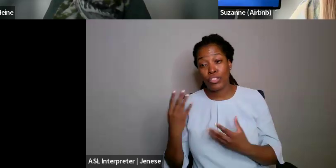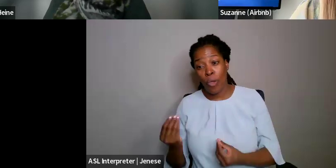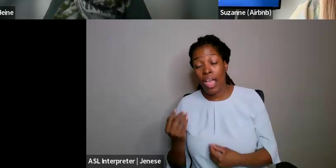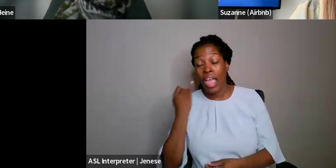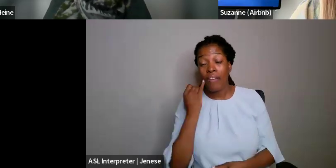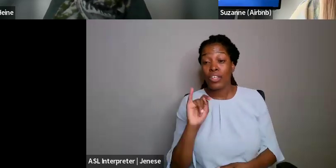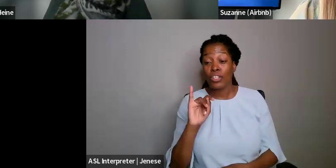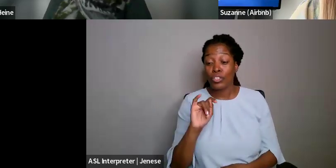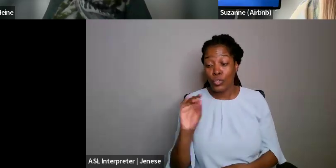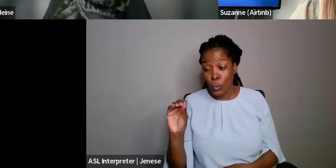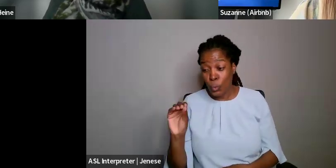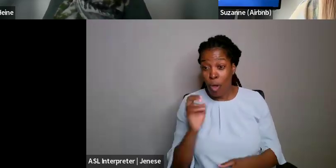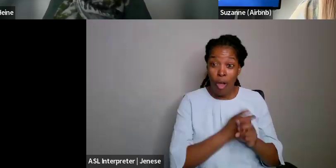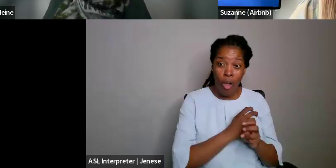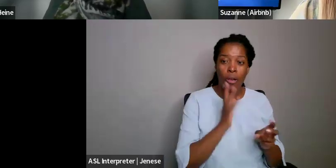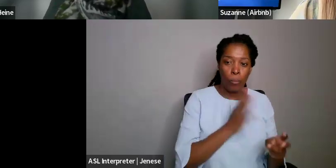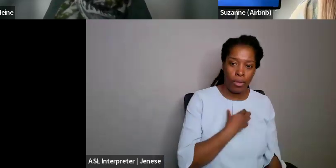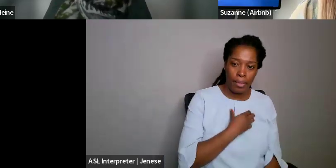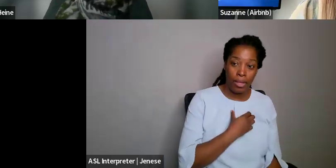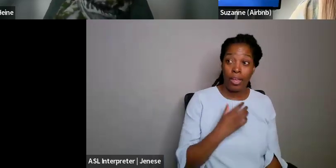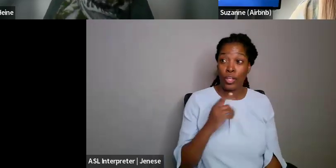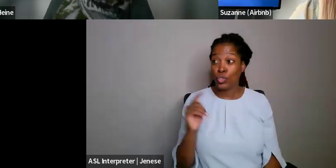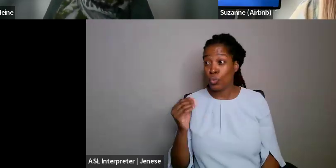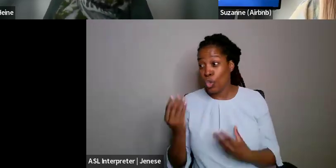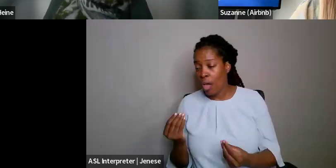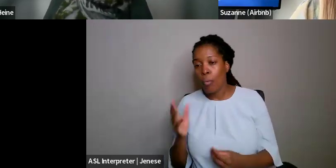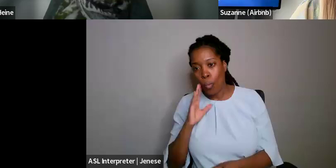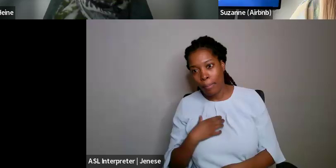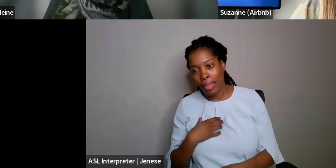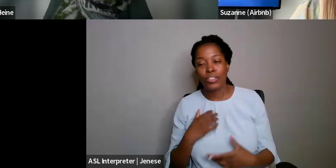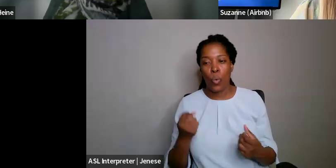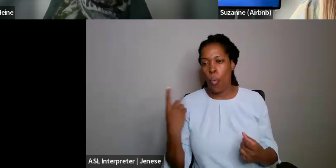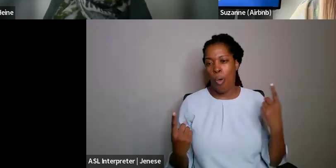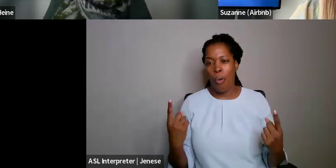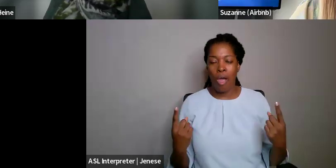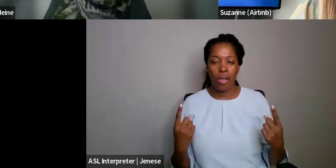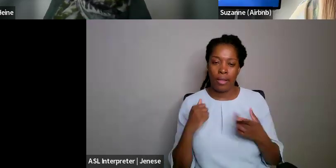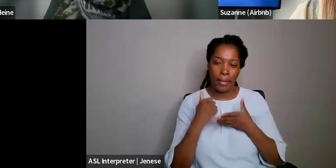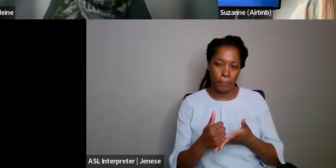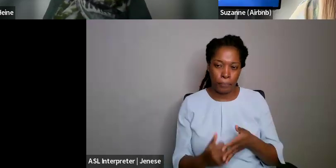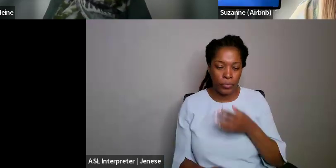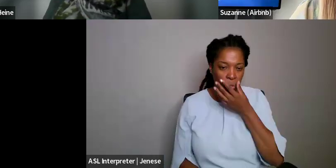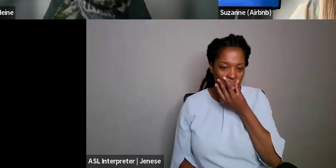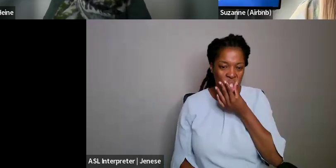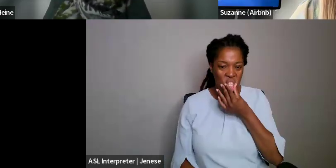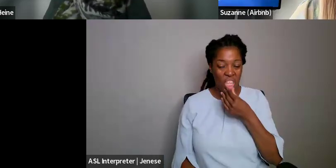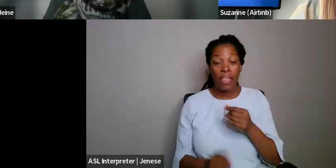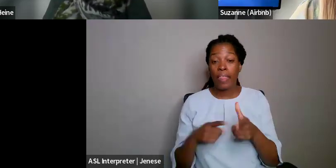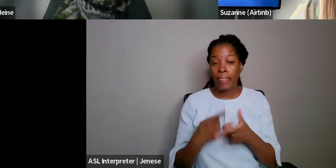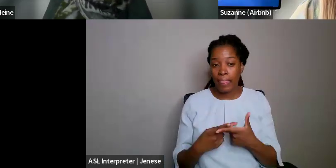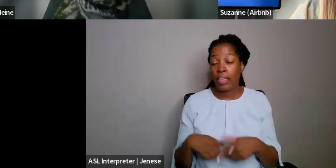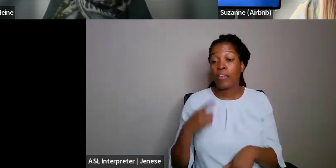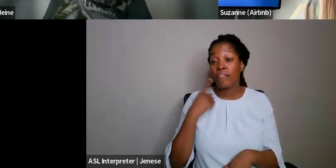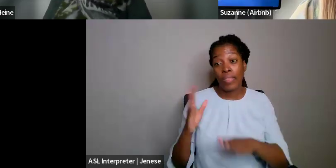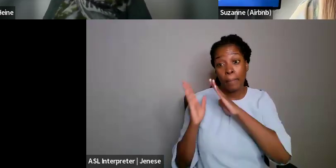If they're too soft, somebody will complain. If you have one of each, it really helps. And then linens for each guest bed, make sure that they're